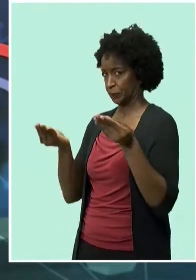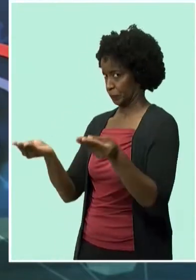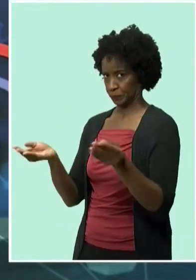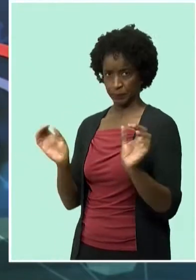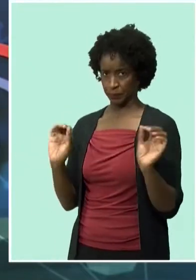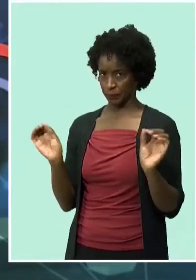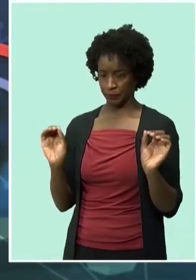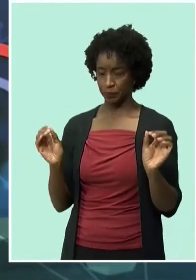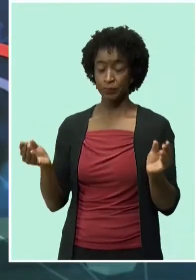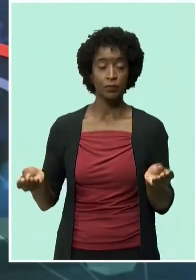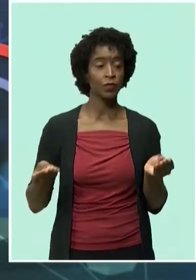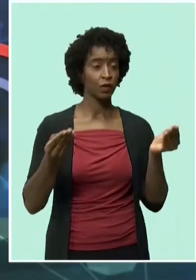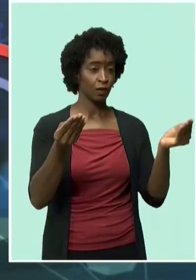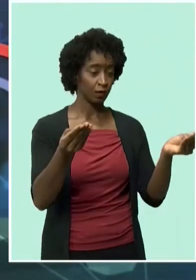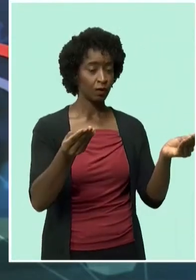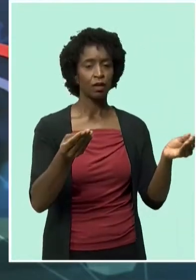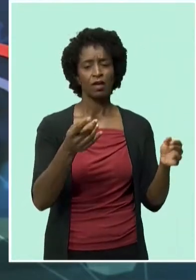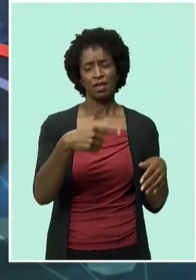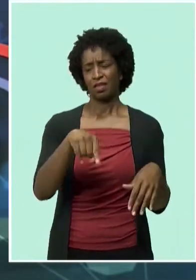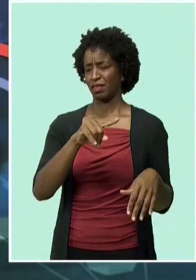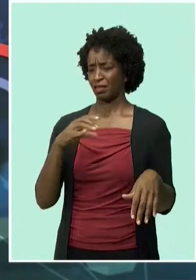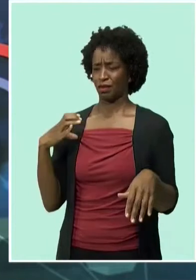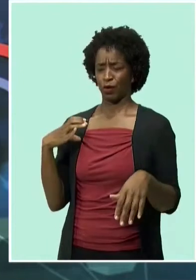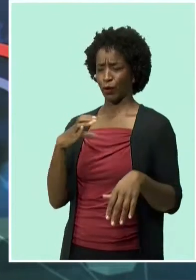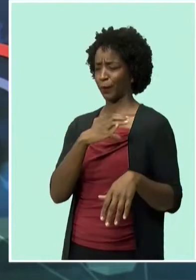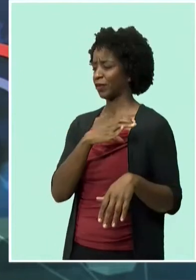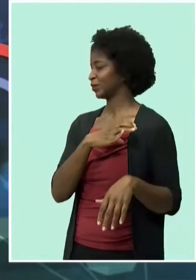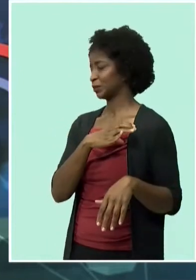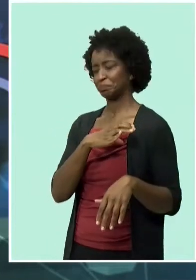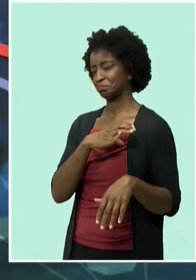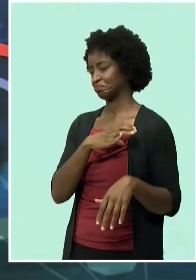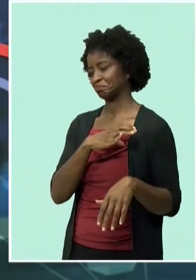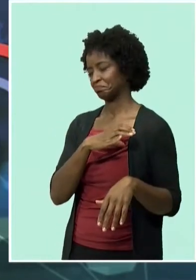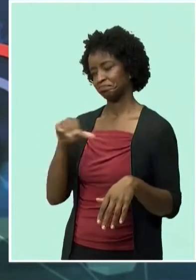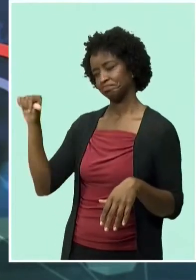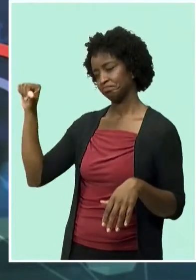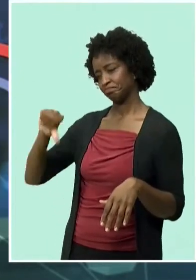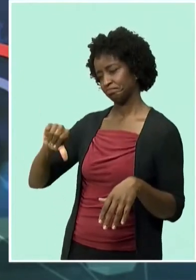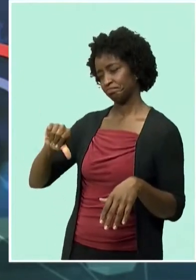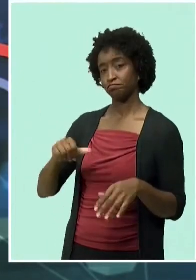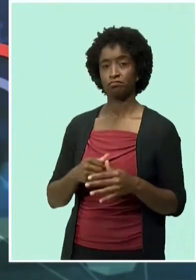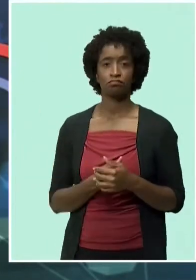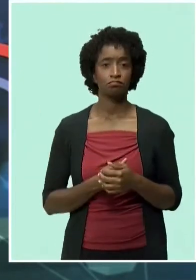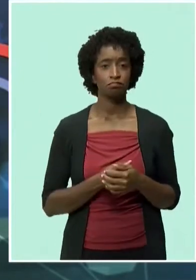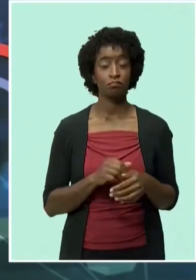Donnelly Carrington addressed the request at the start of this morning's Day 7